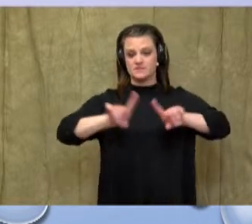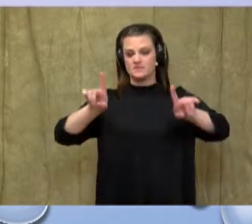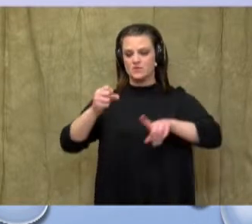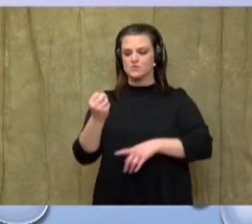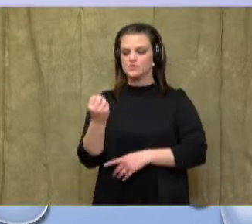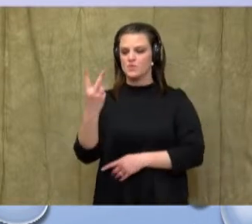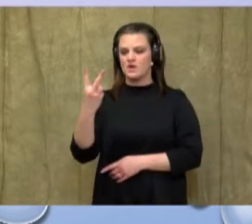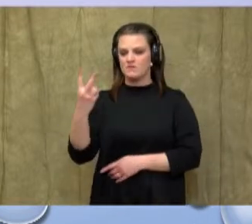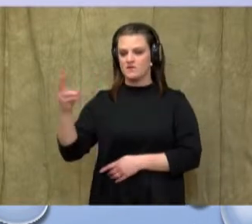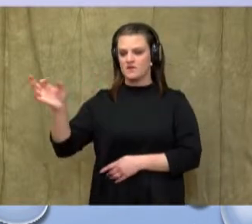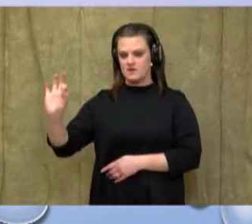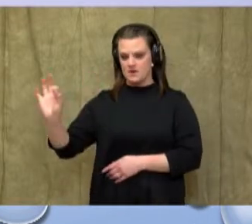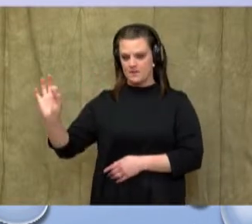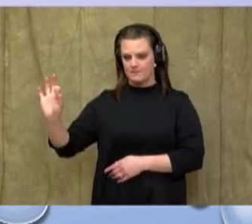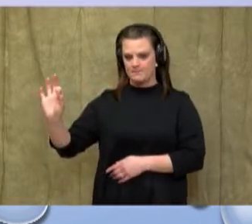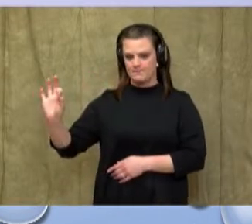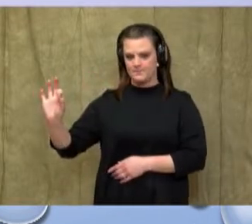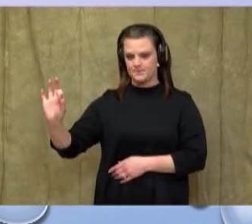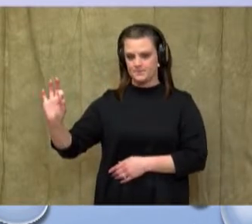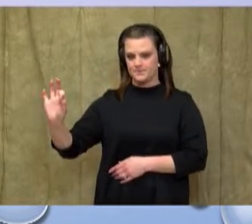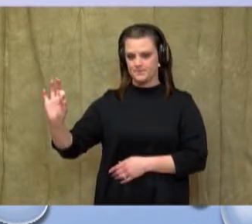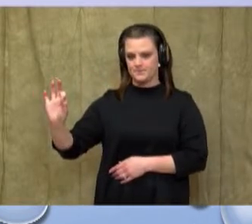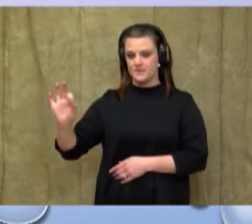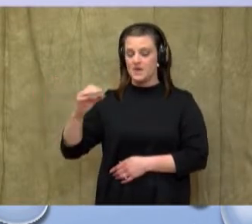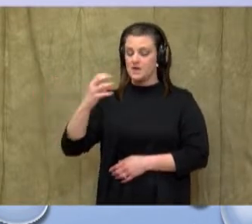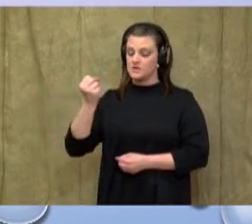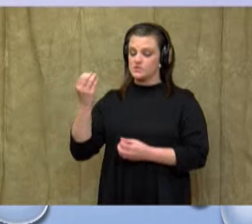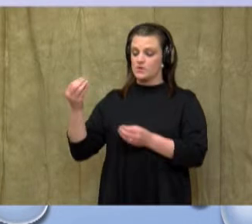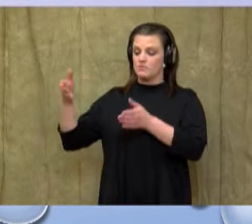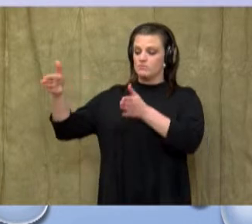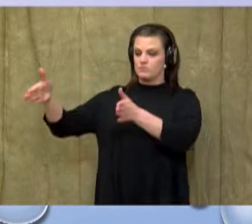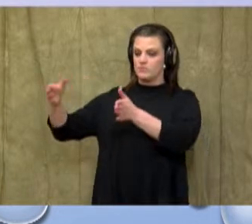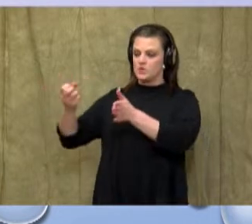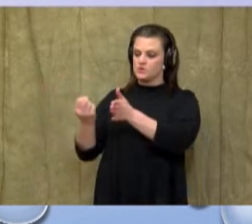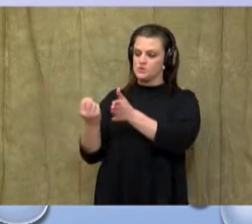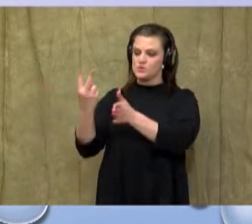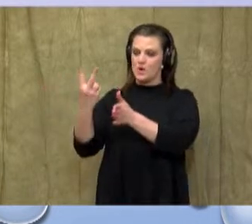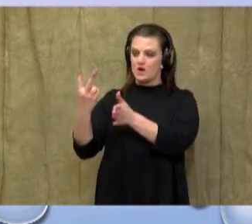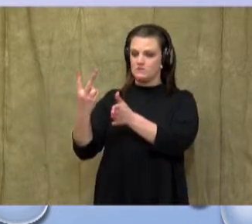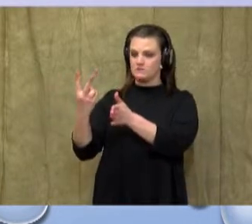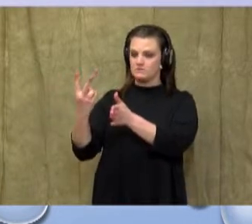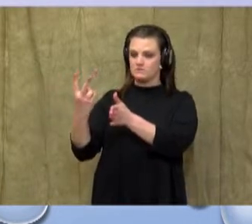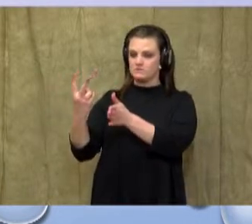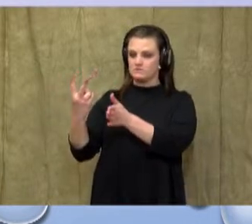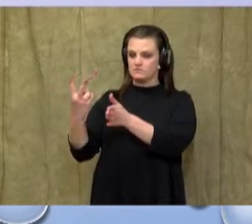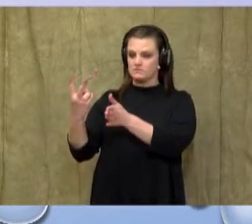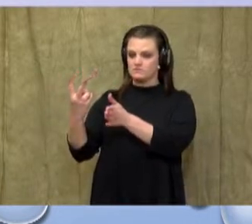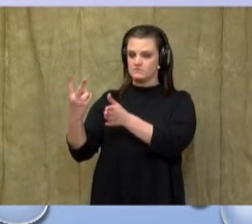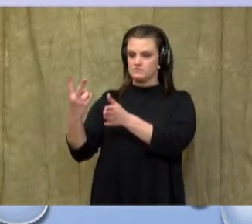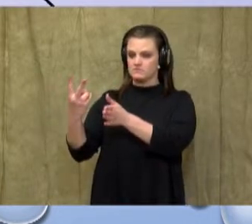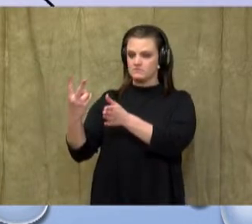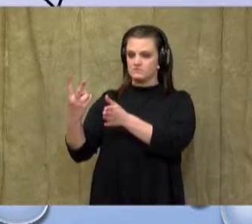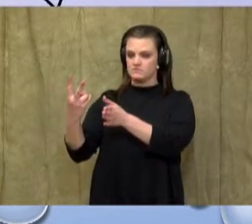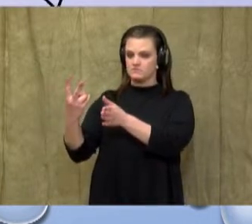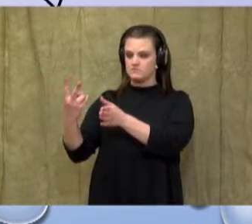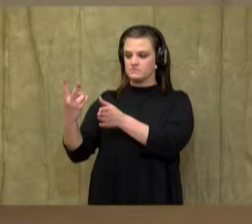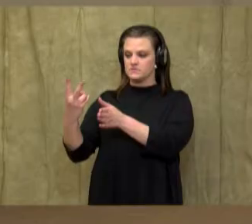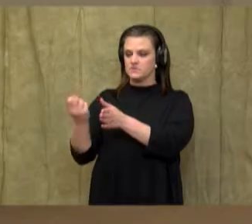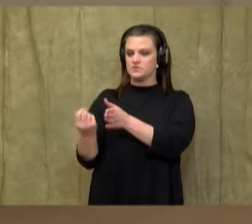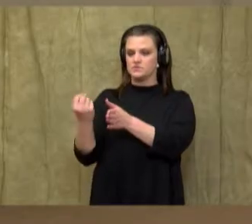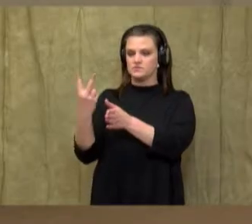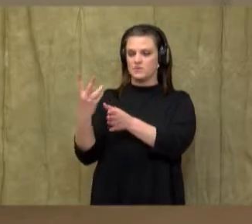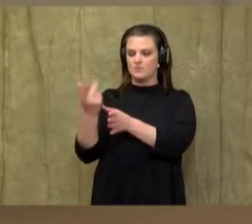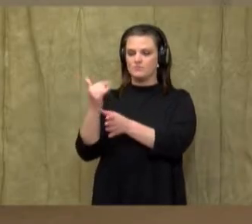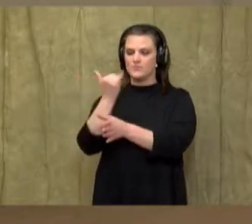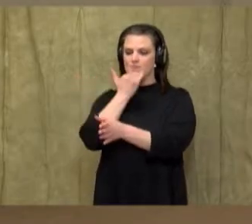12 and 9. You could say 3 times 12 and,